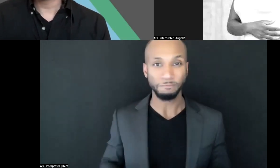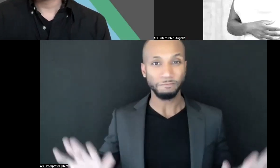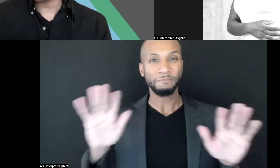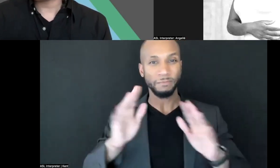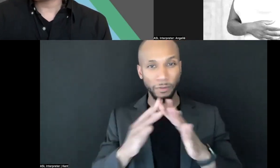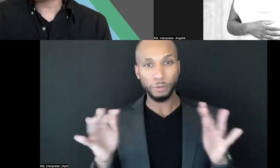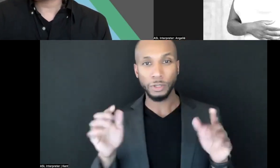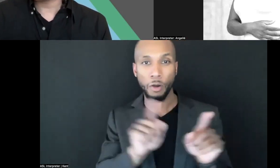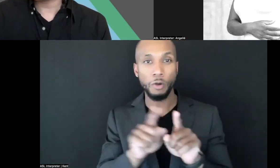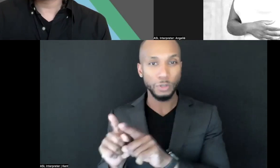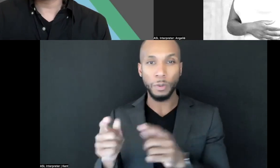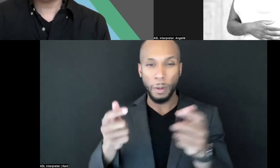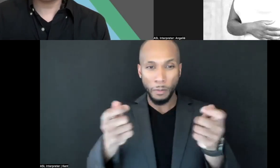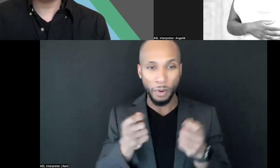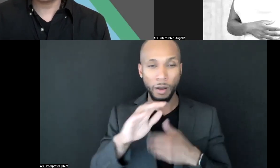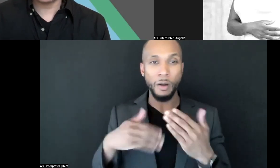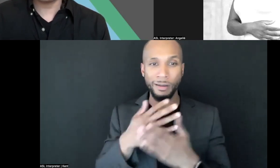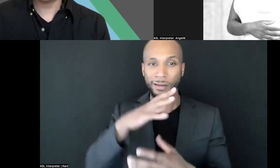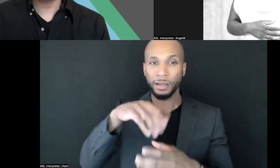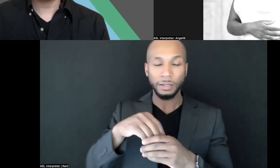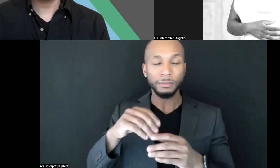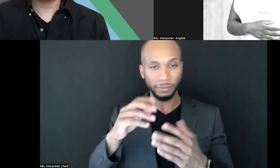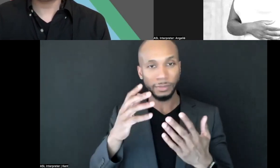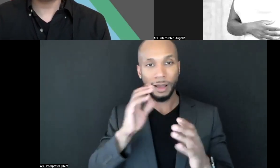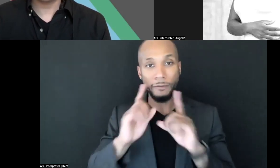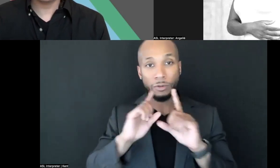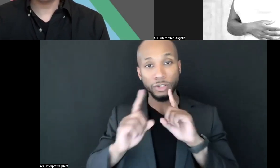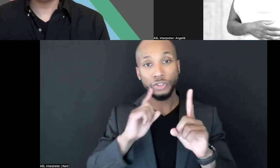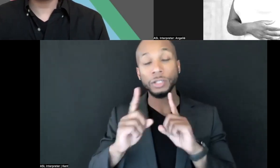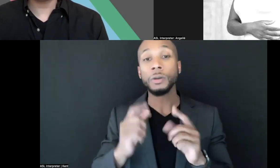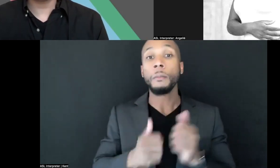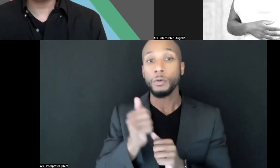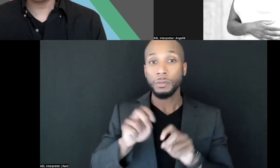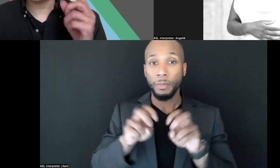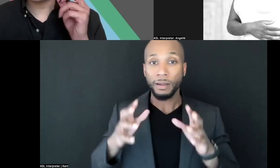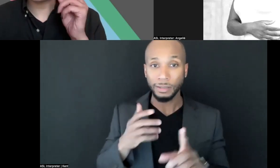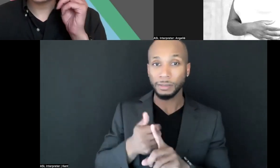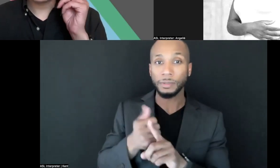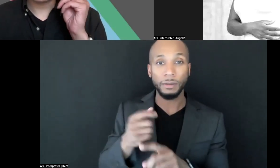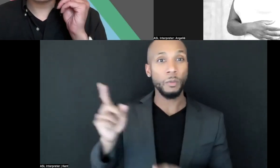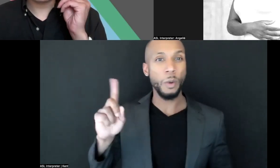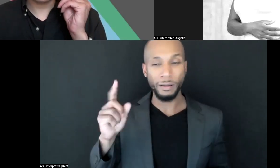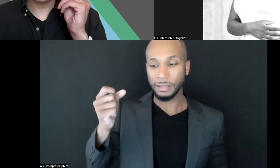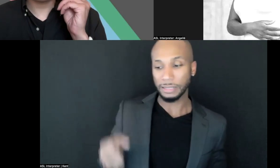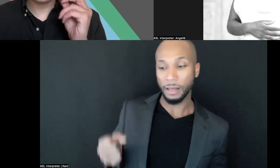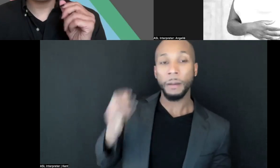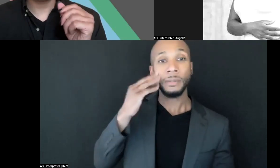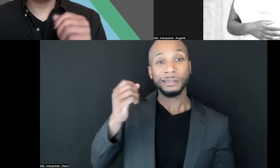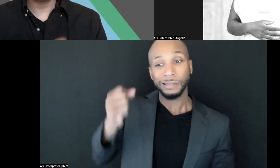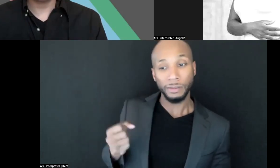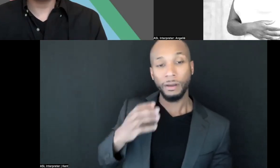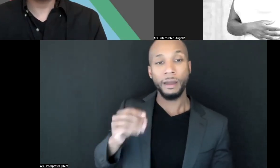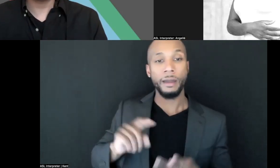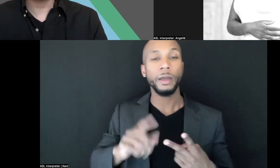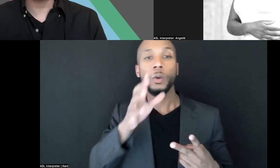our panelists are located in the South because Southern and rural experiences are often left out